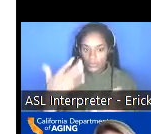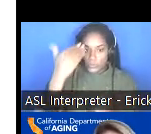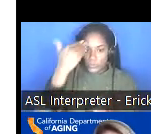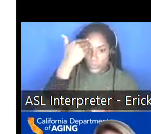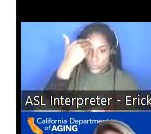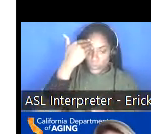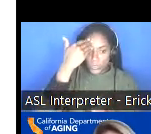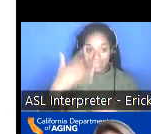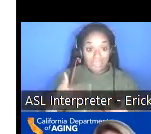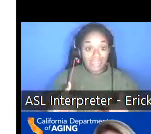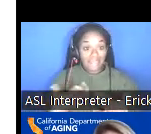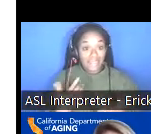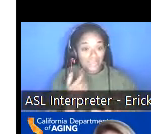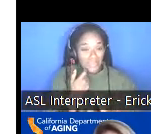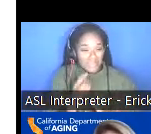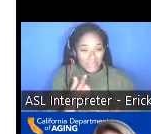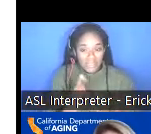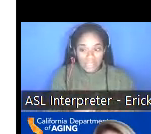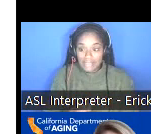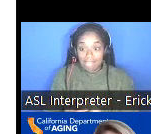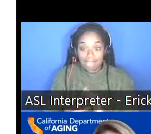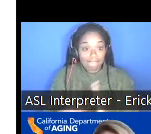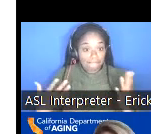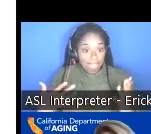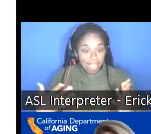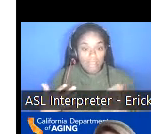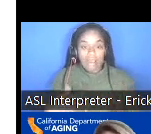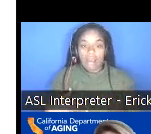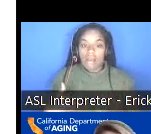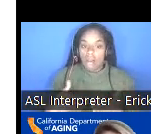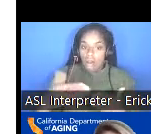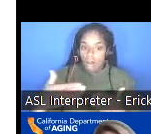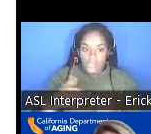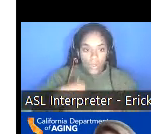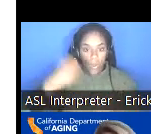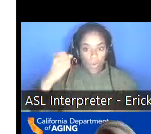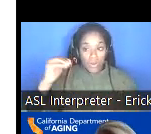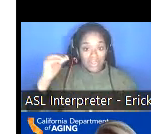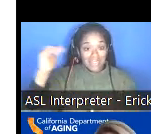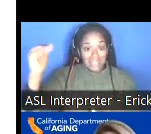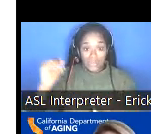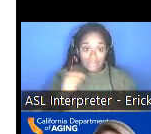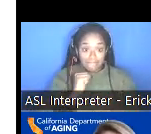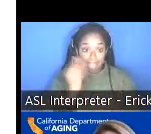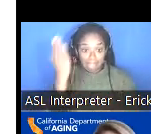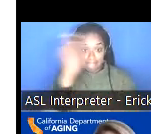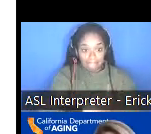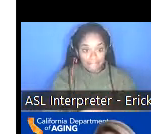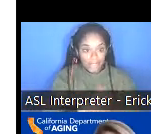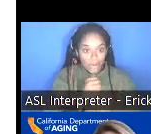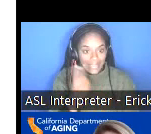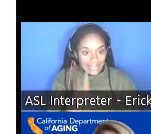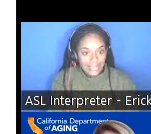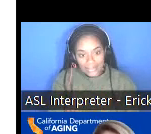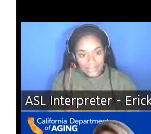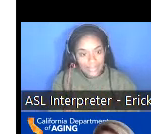the events in the past few days have just shown that often older adults are not seen. And in